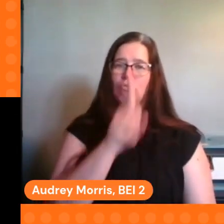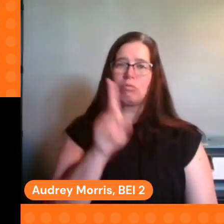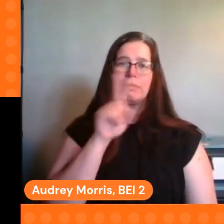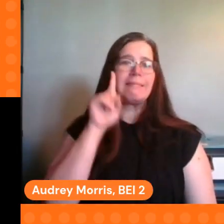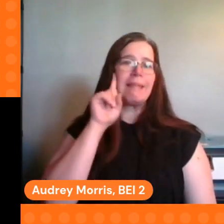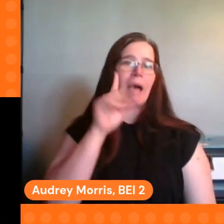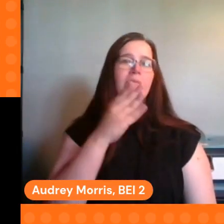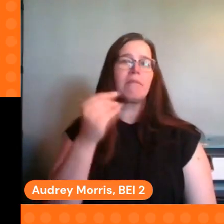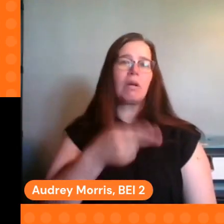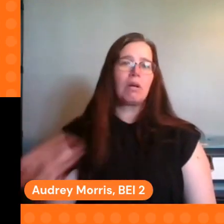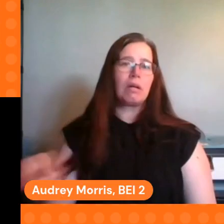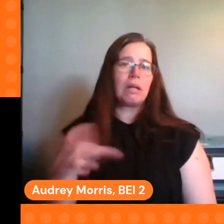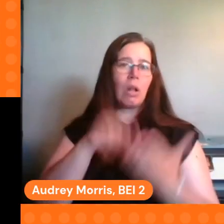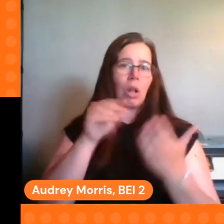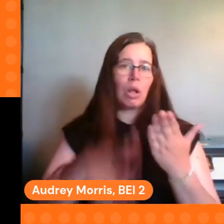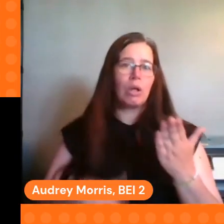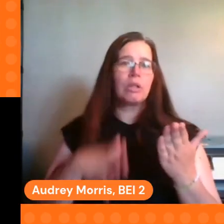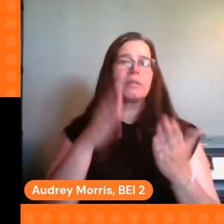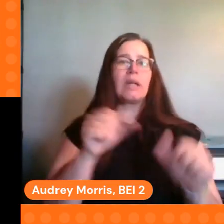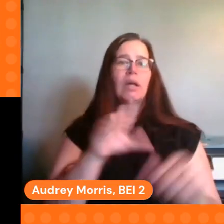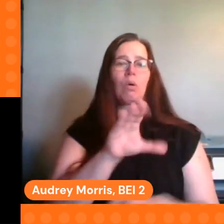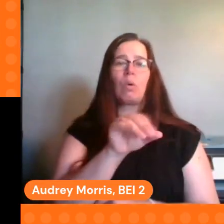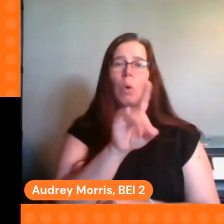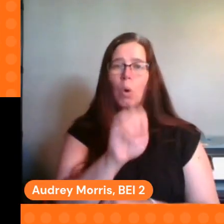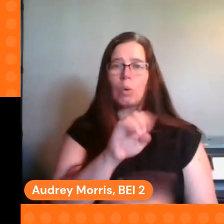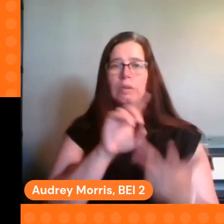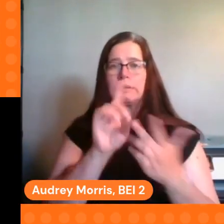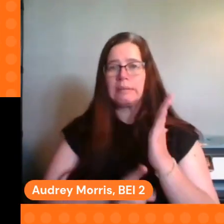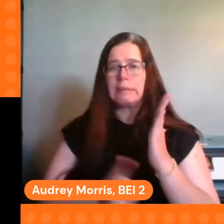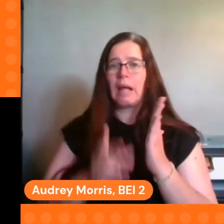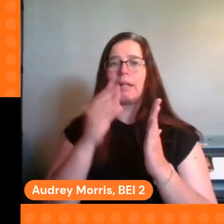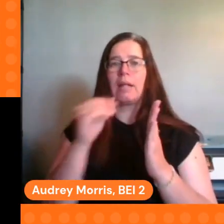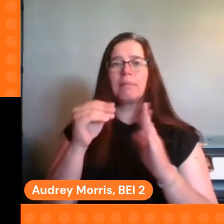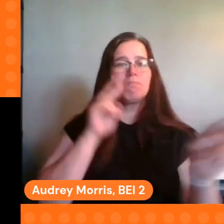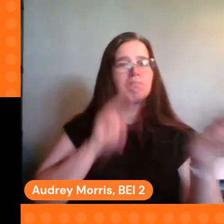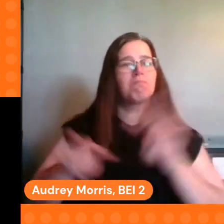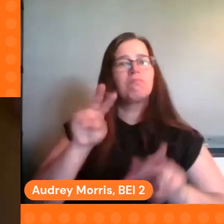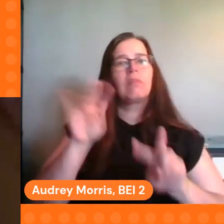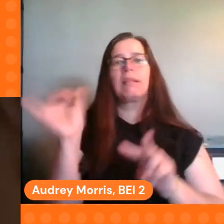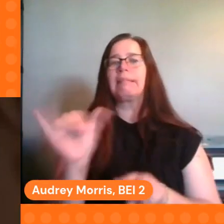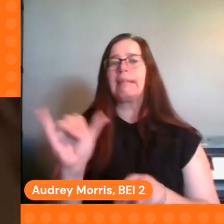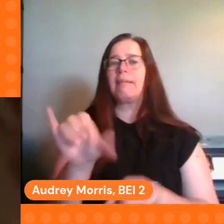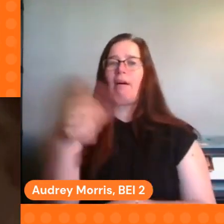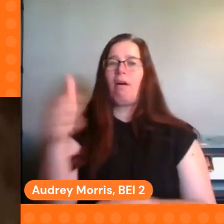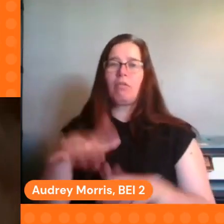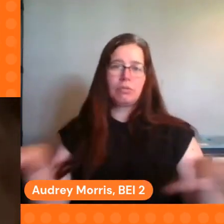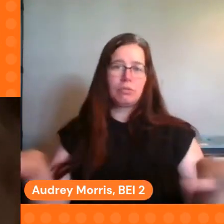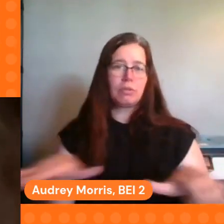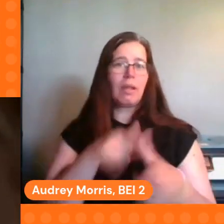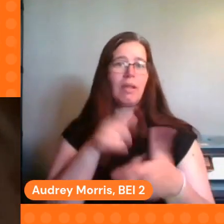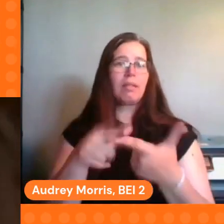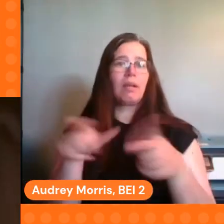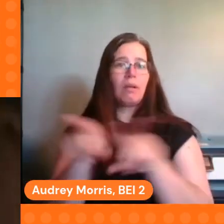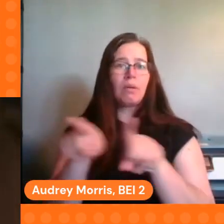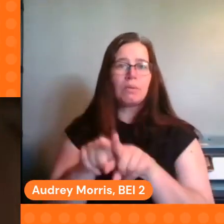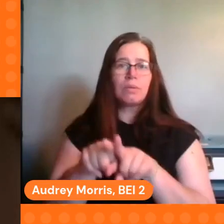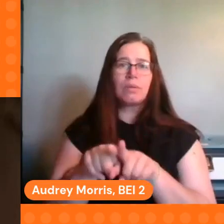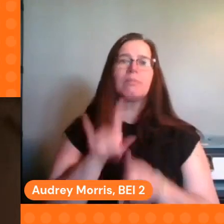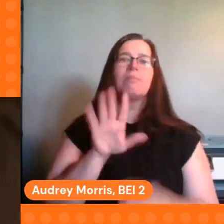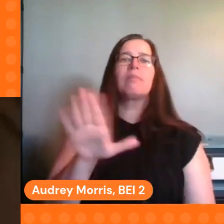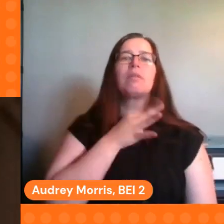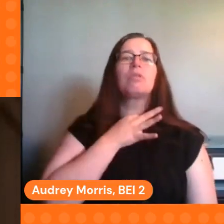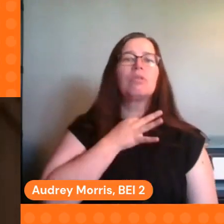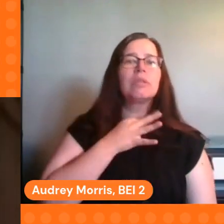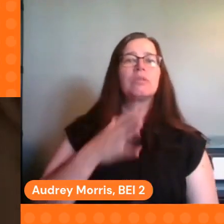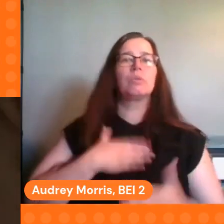learners can code, design, and build just like any other child. And with that, just as much curiosity, joy,